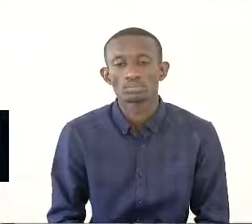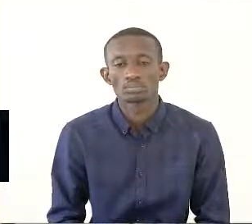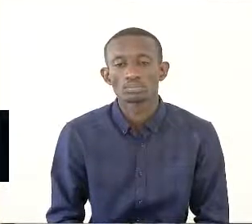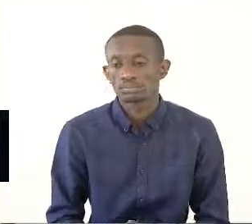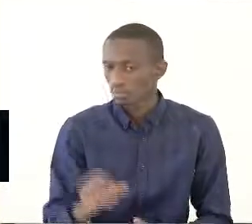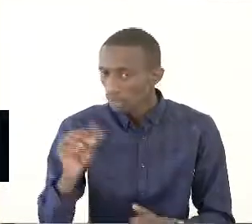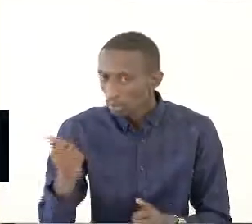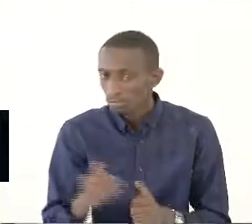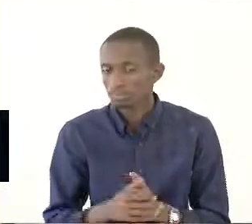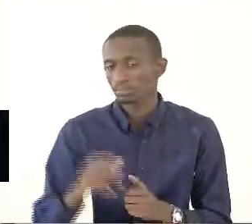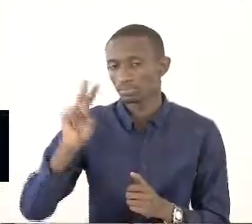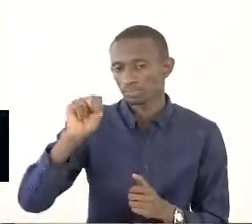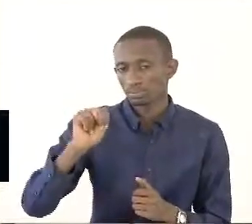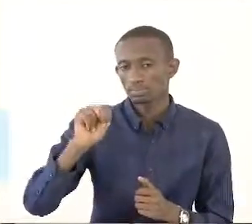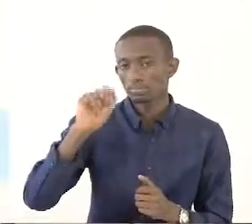nucleus.